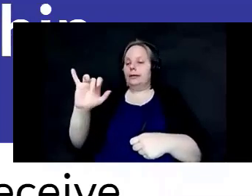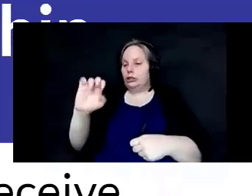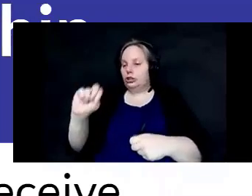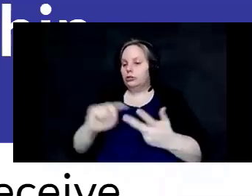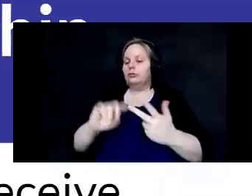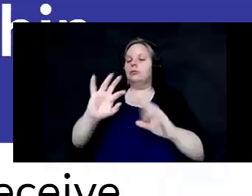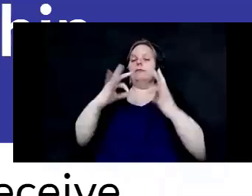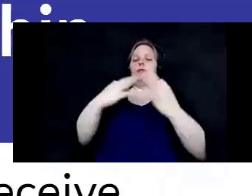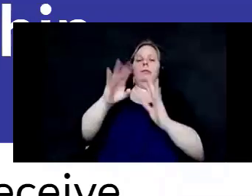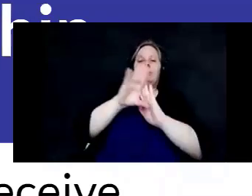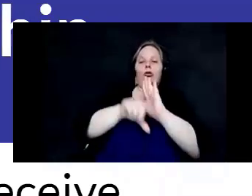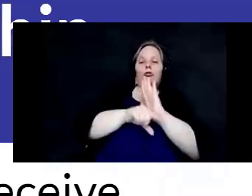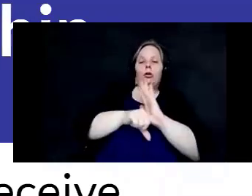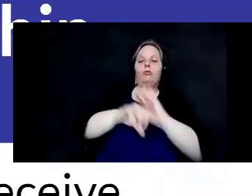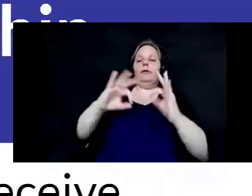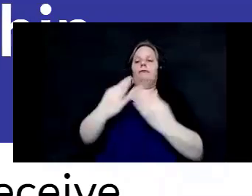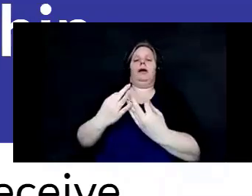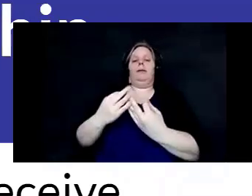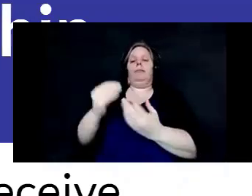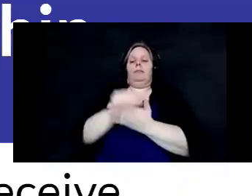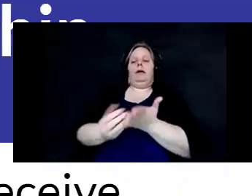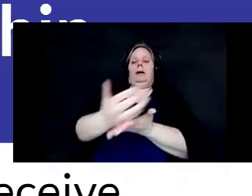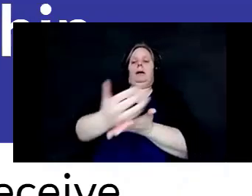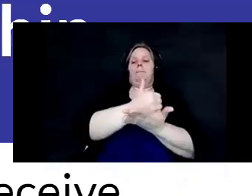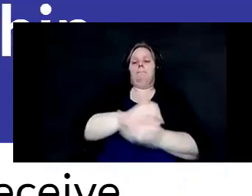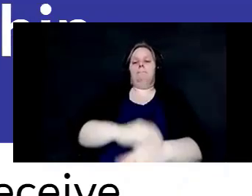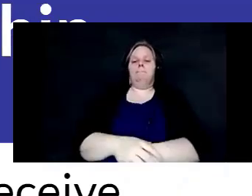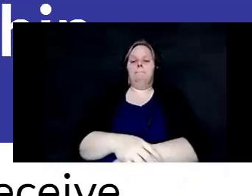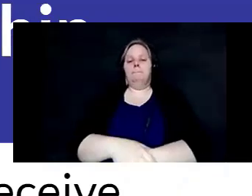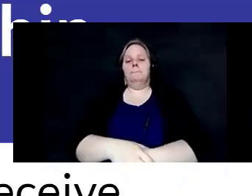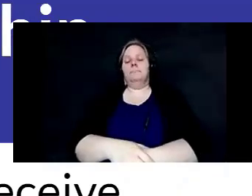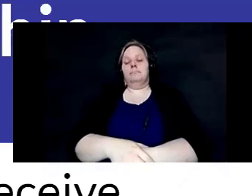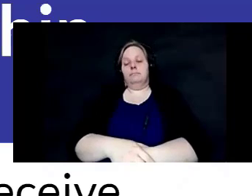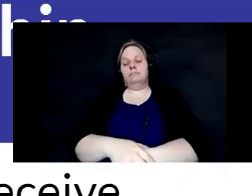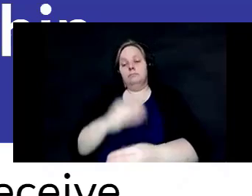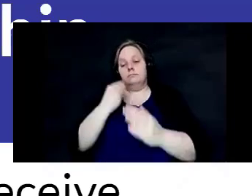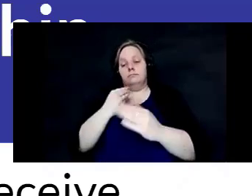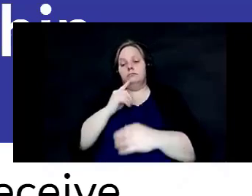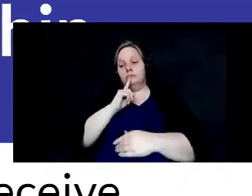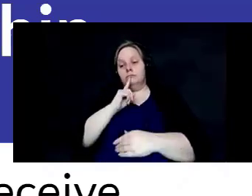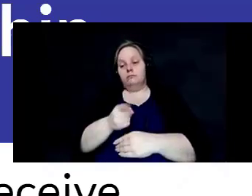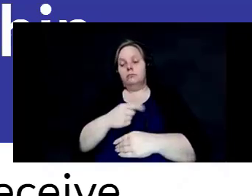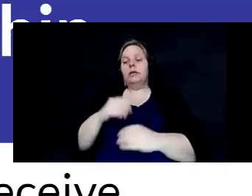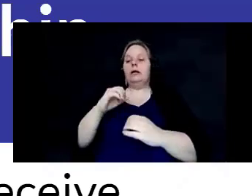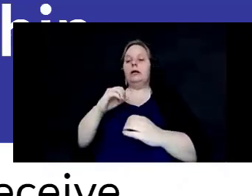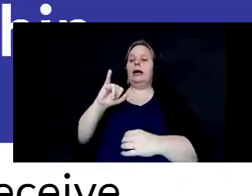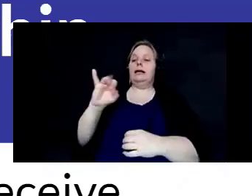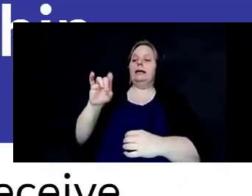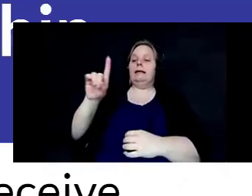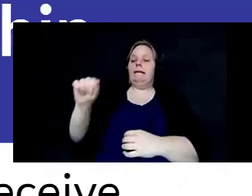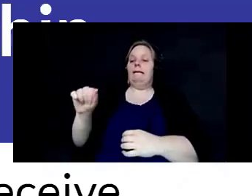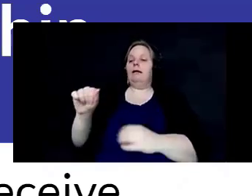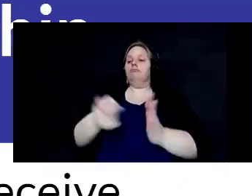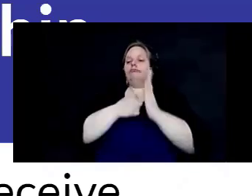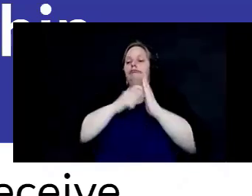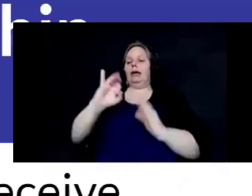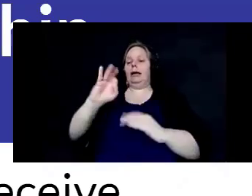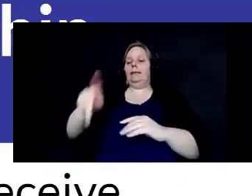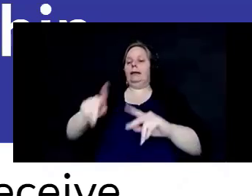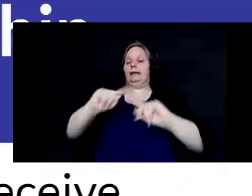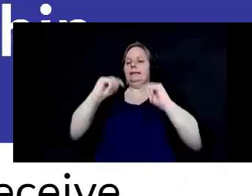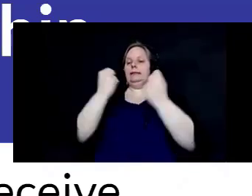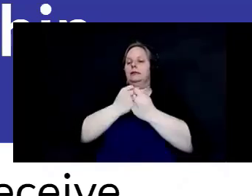family background, and family income. In fact, IDEA requires that IEP teams consider